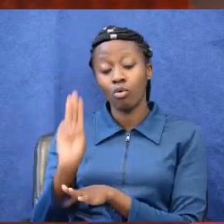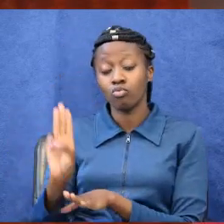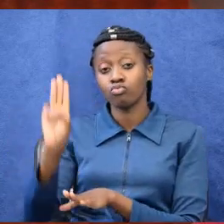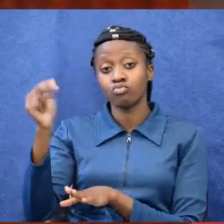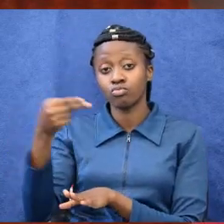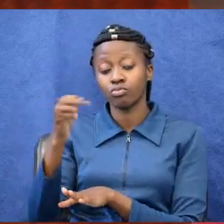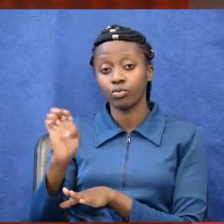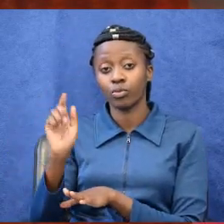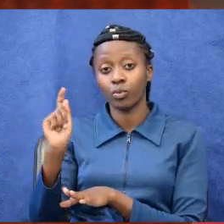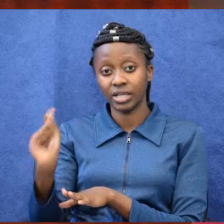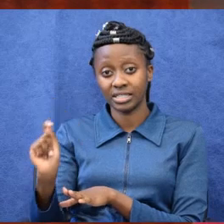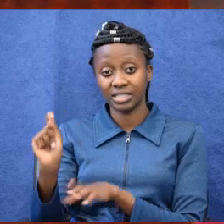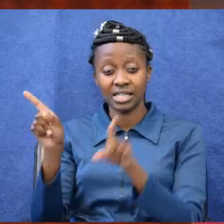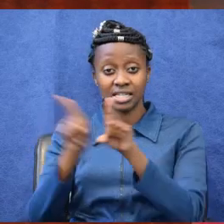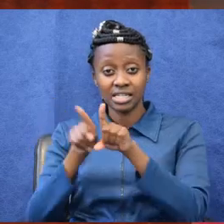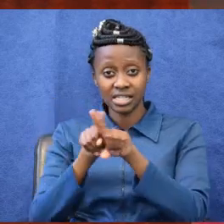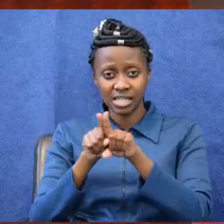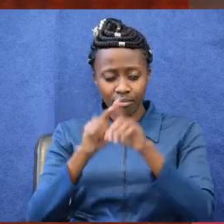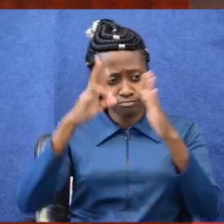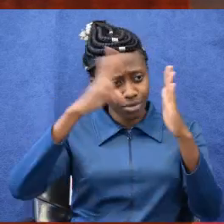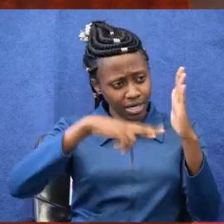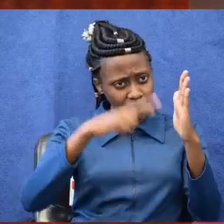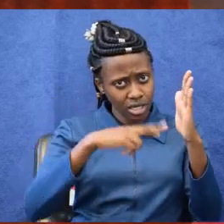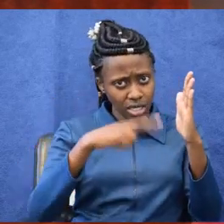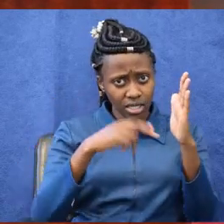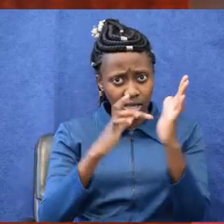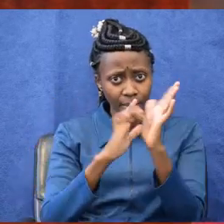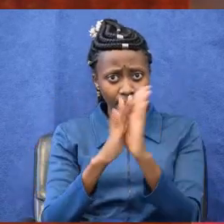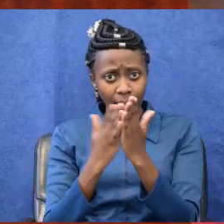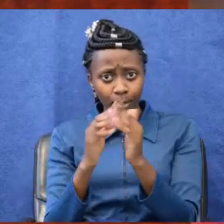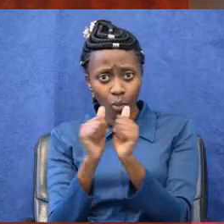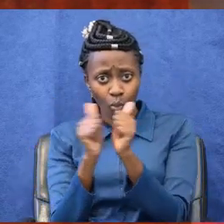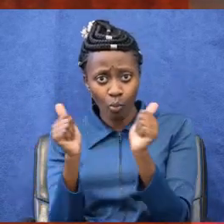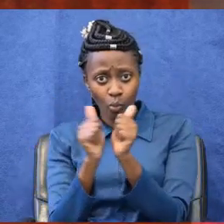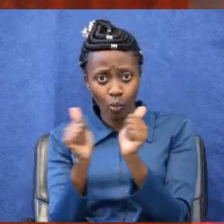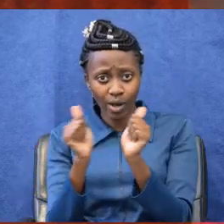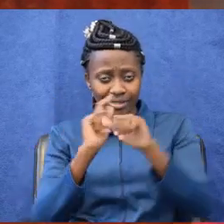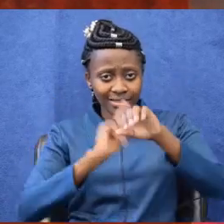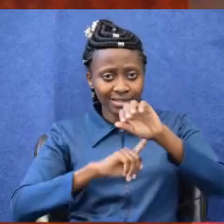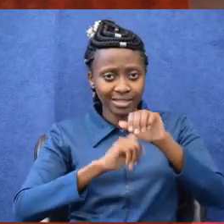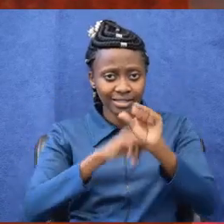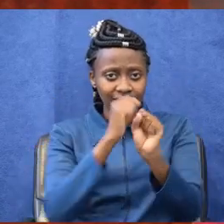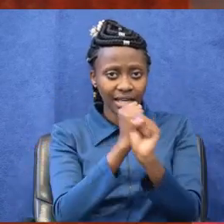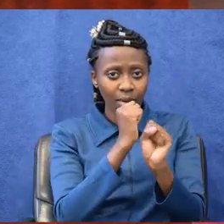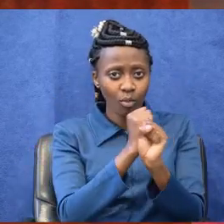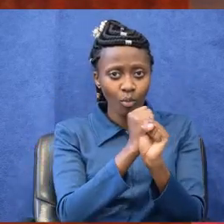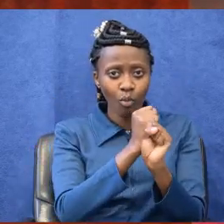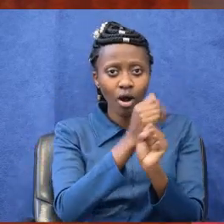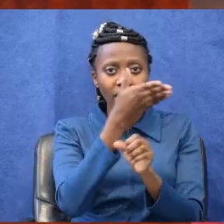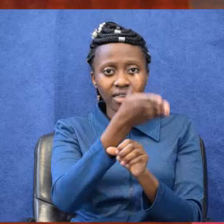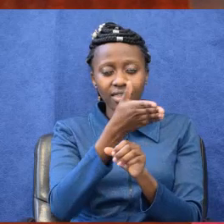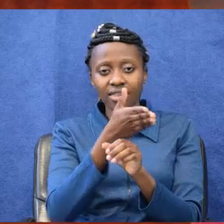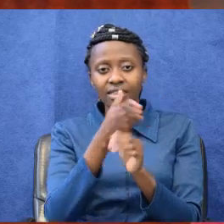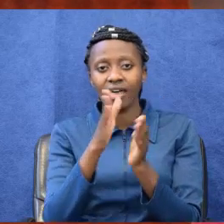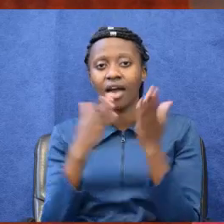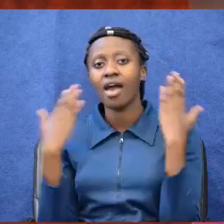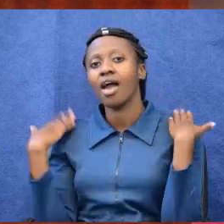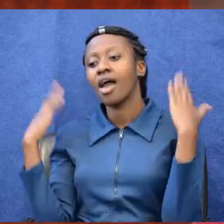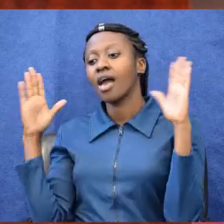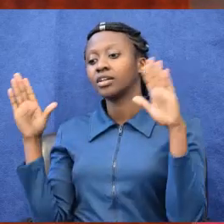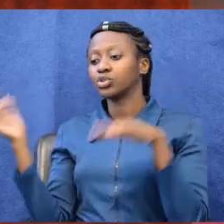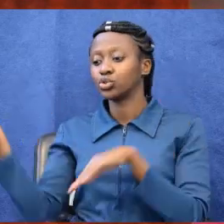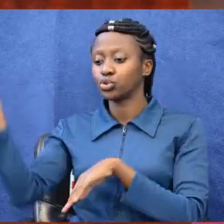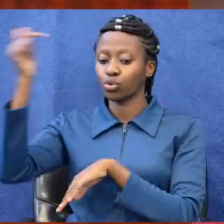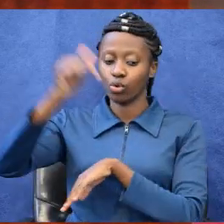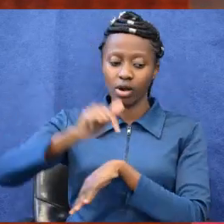Midianites. If you read the Bible well, when he was doing the job, an angel of the Lord came